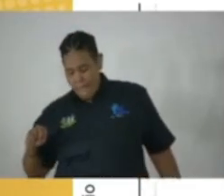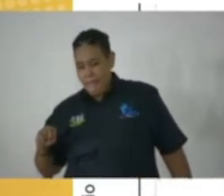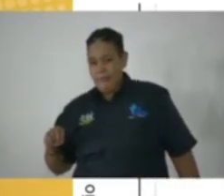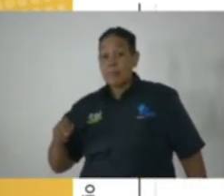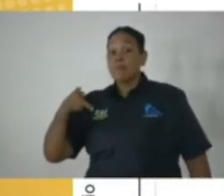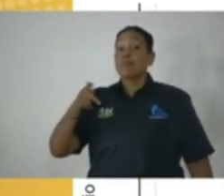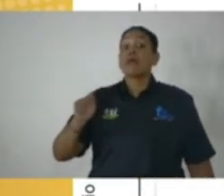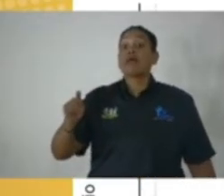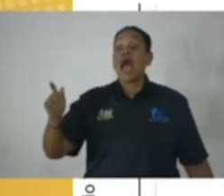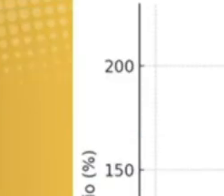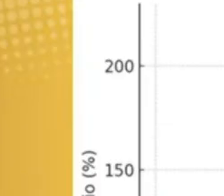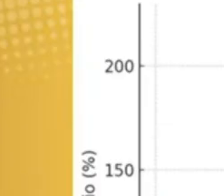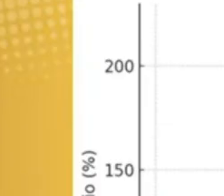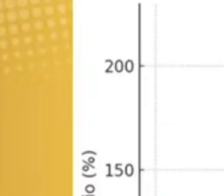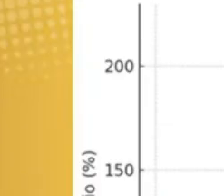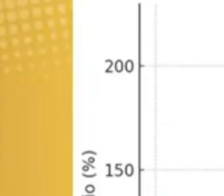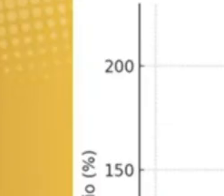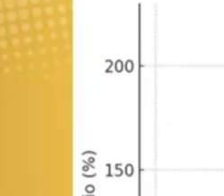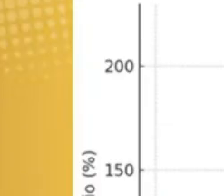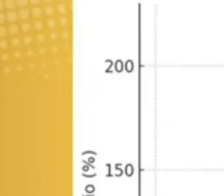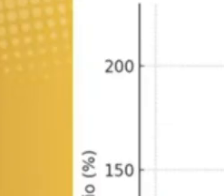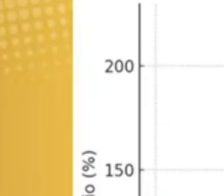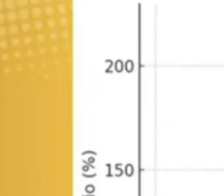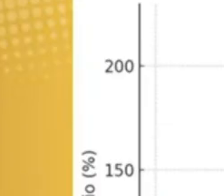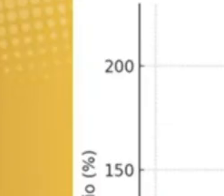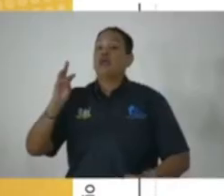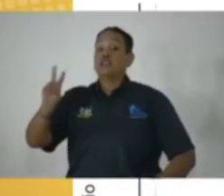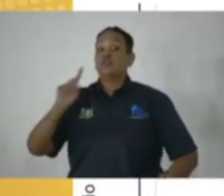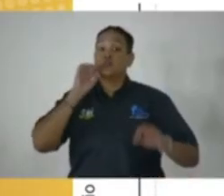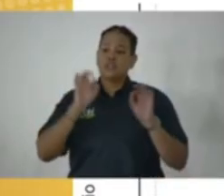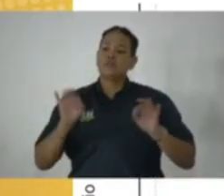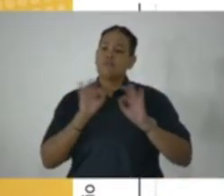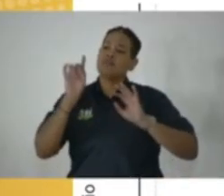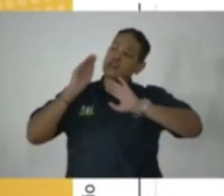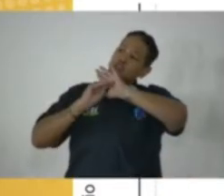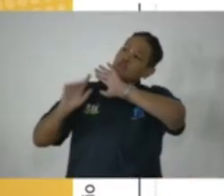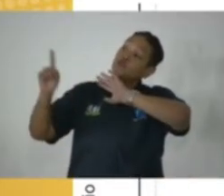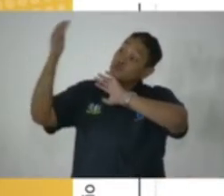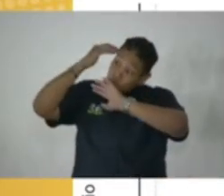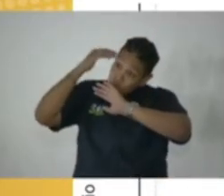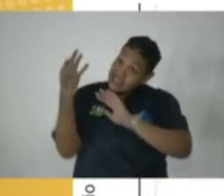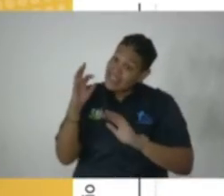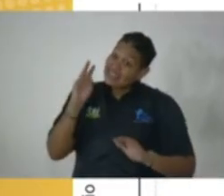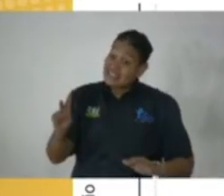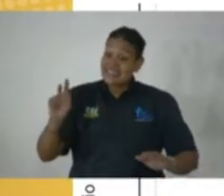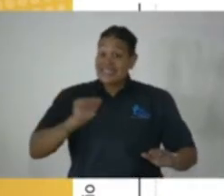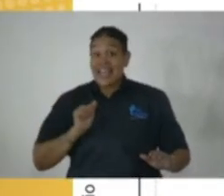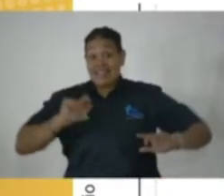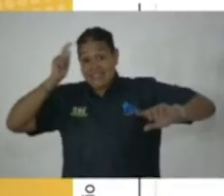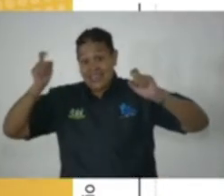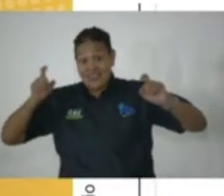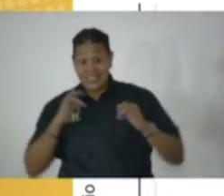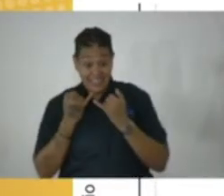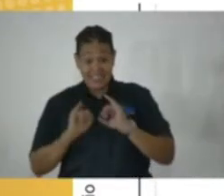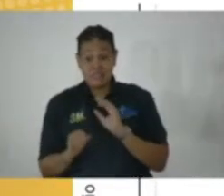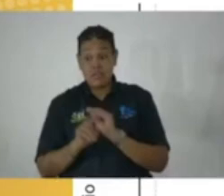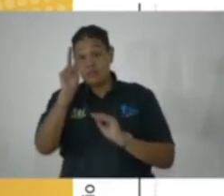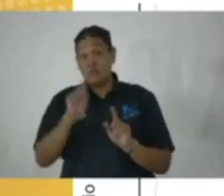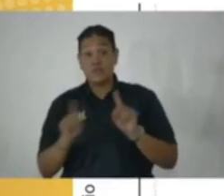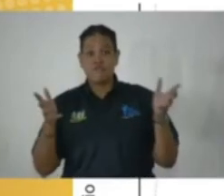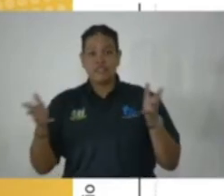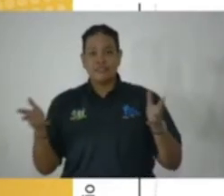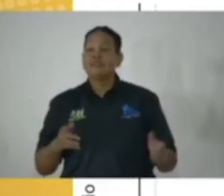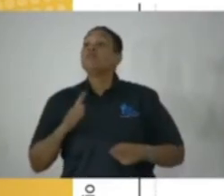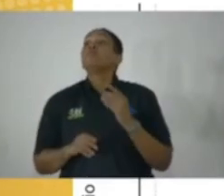the PMP handed the baton to the JLP. It's important for students to know that self-governance and independence are two different